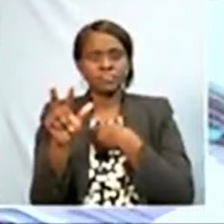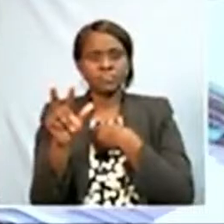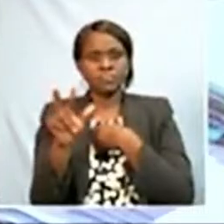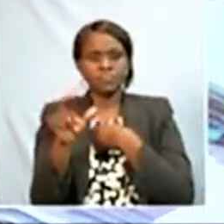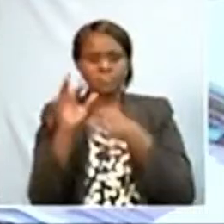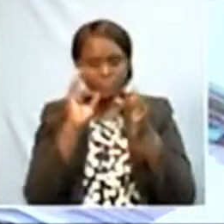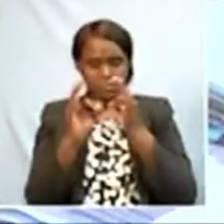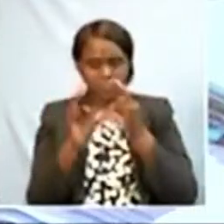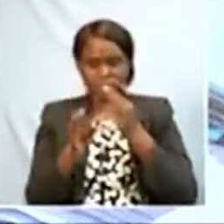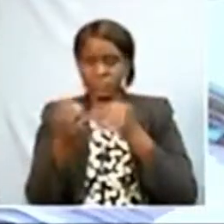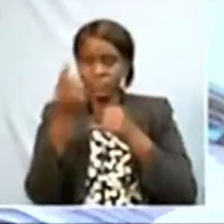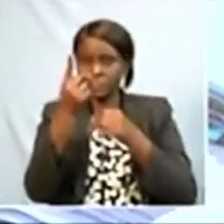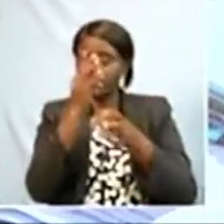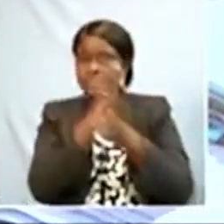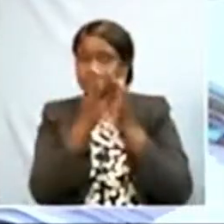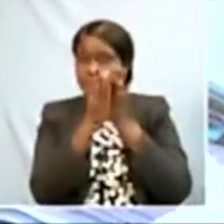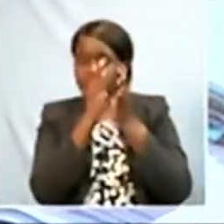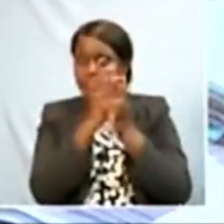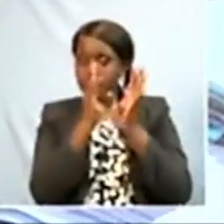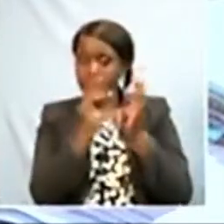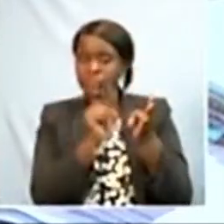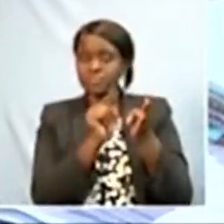If it was one contract.